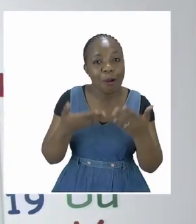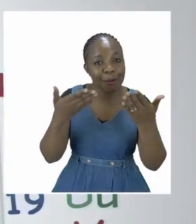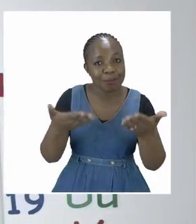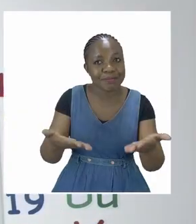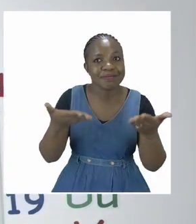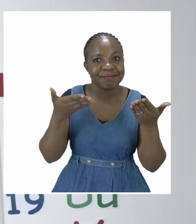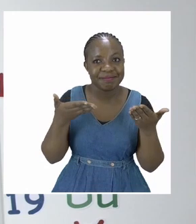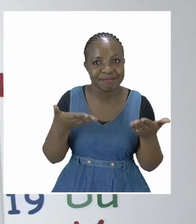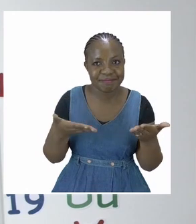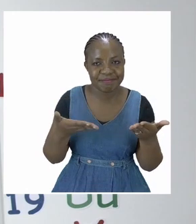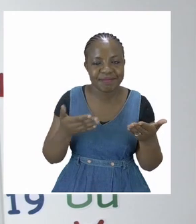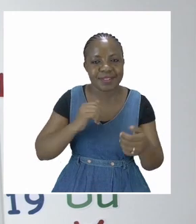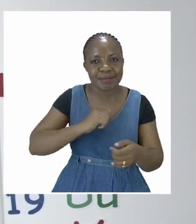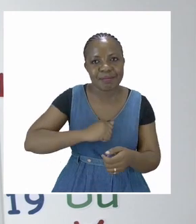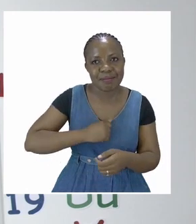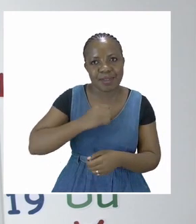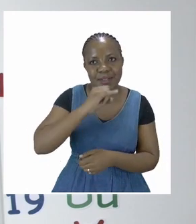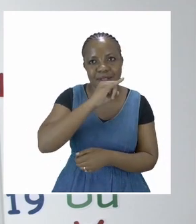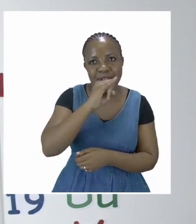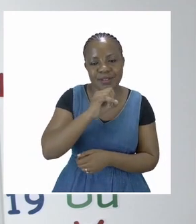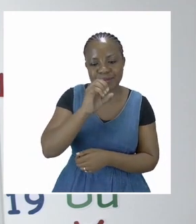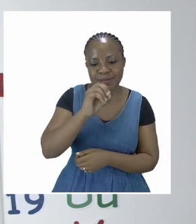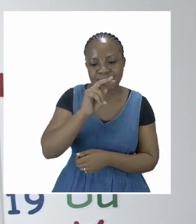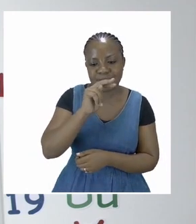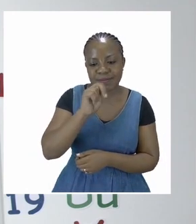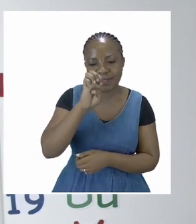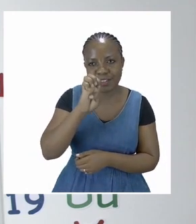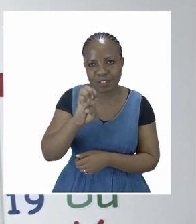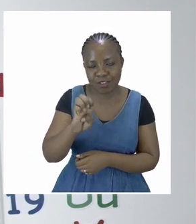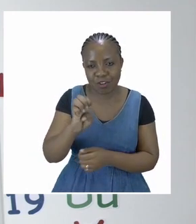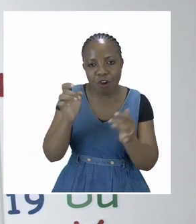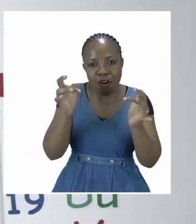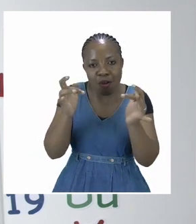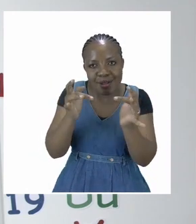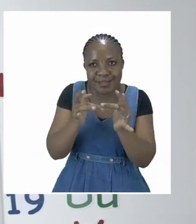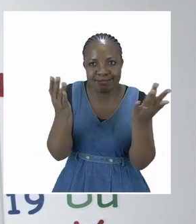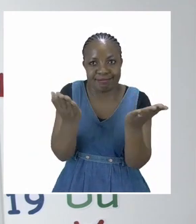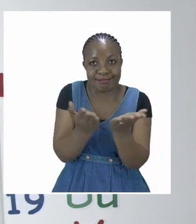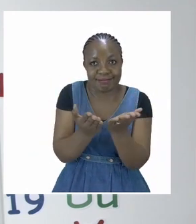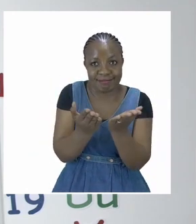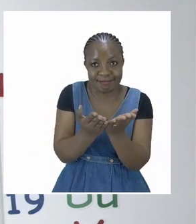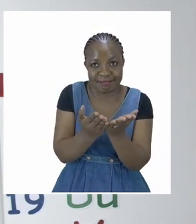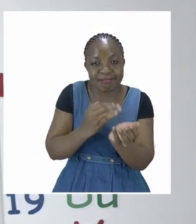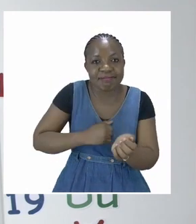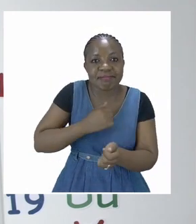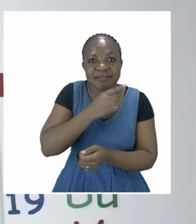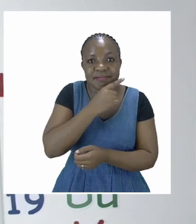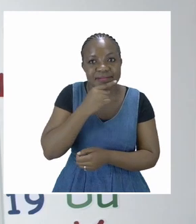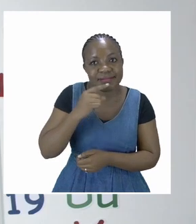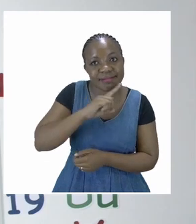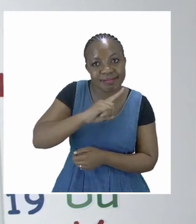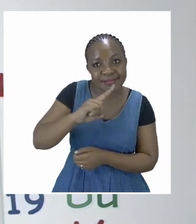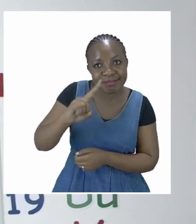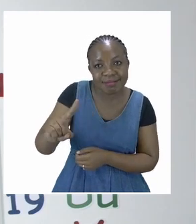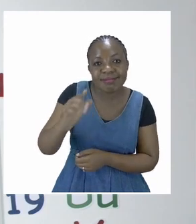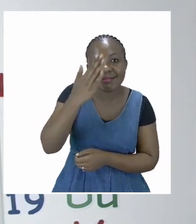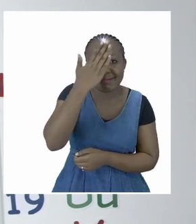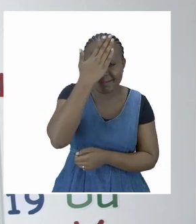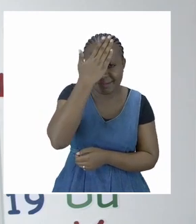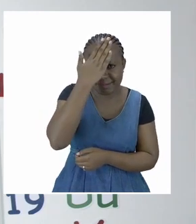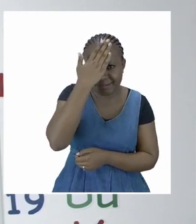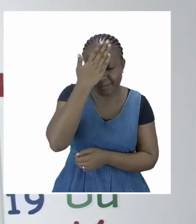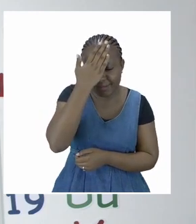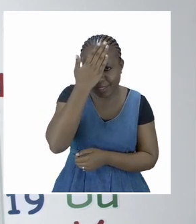Welcome to My Zone Online School. My name is Teacher Mutsa. Get your education